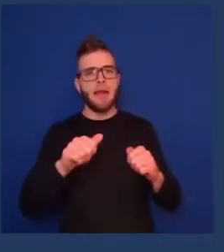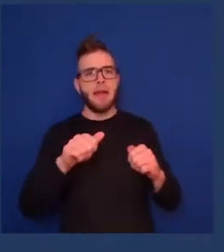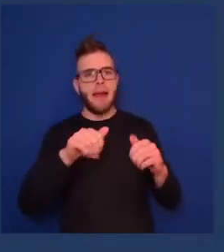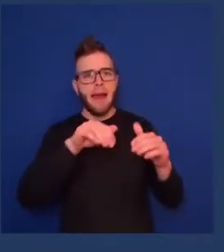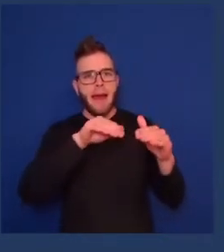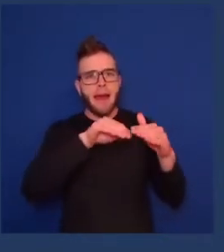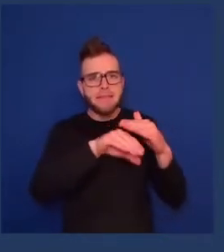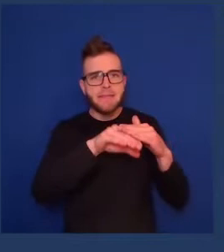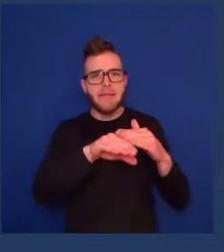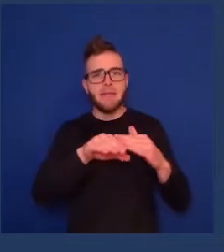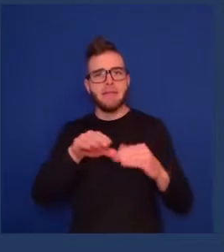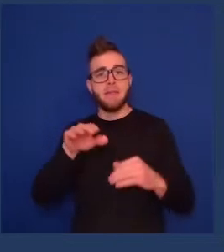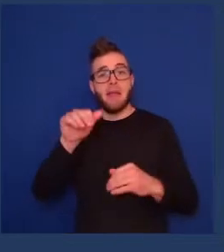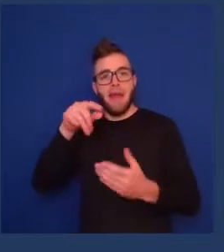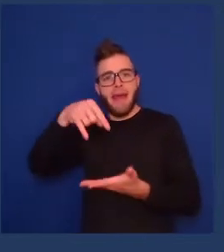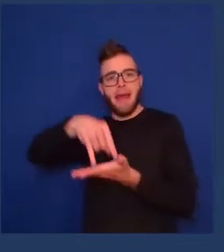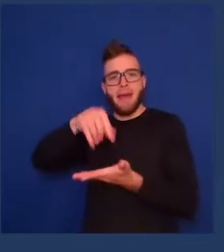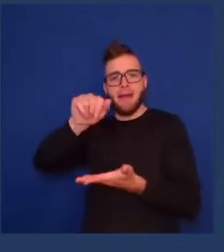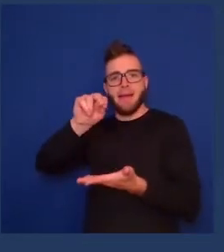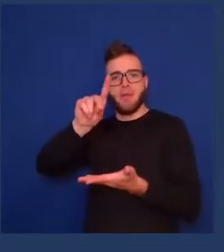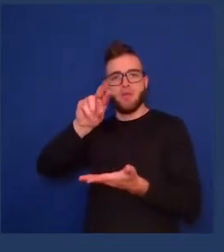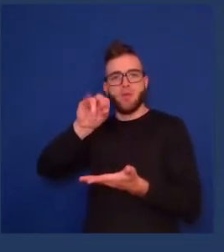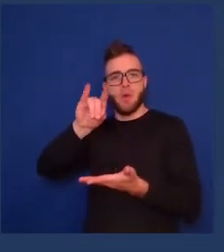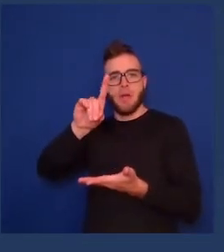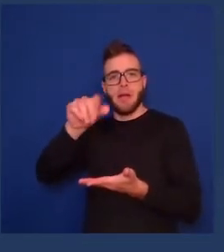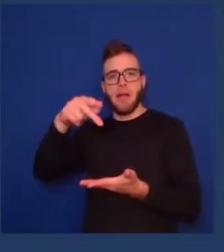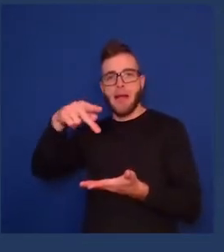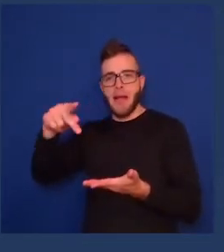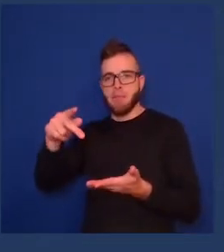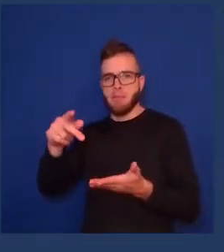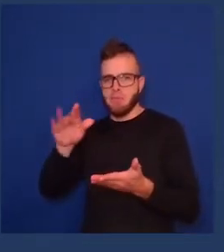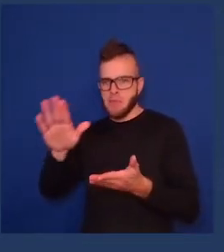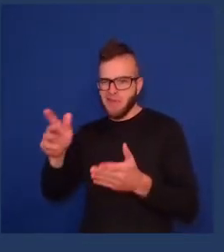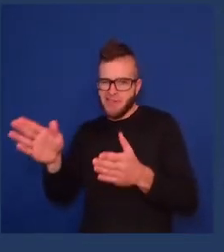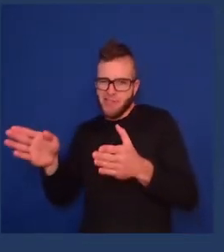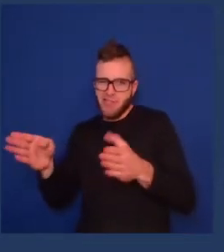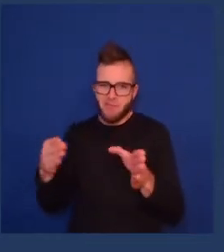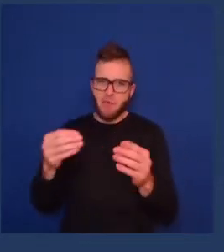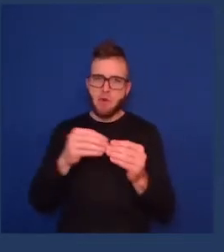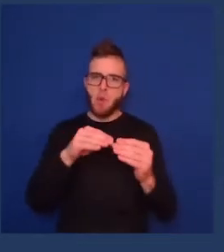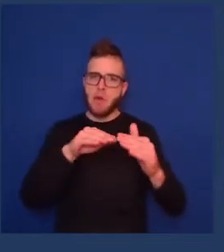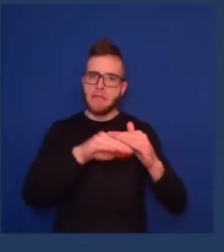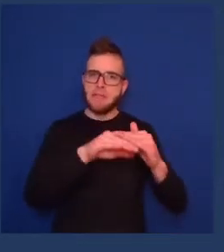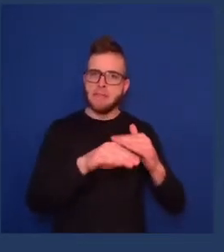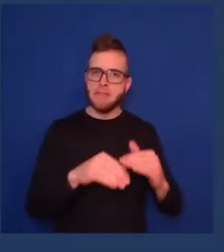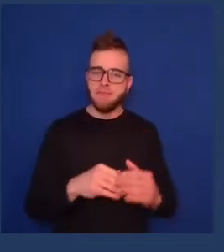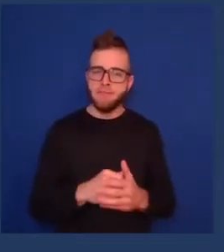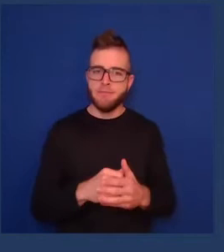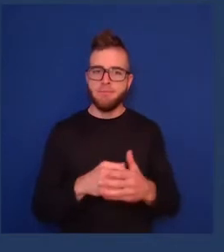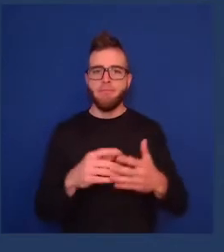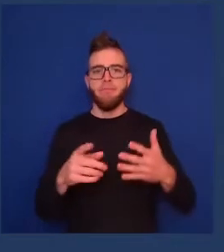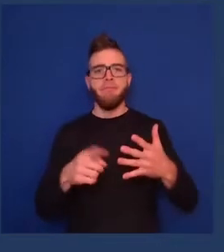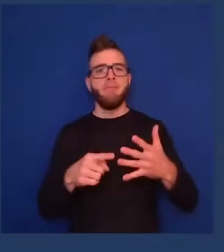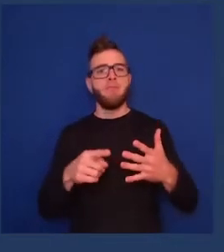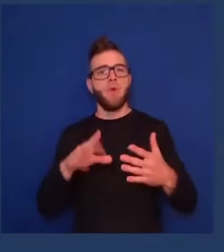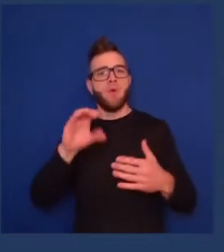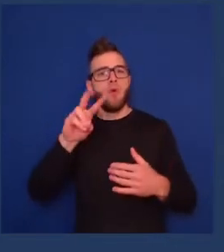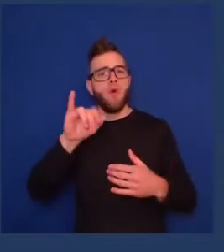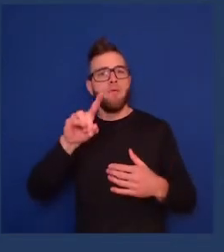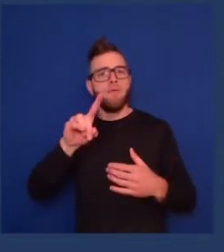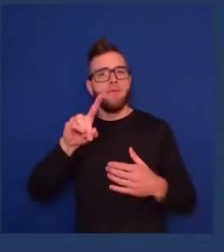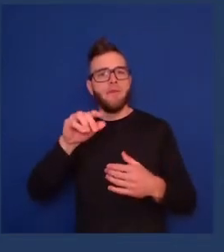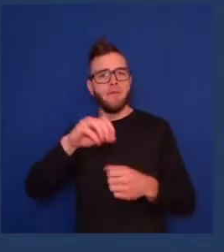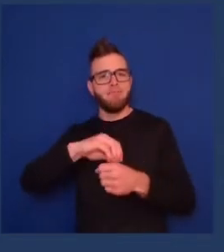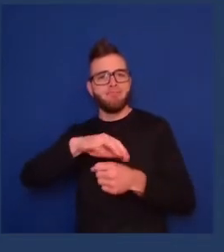that's looking at how can we assess the accessibility of all Android apps and then begin to ship them so that they're really putting that front and